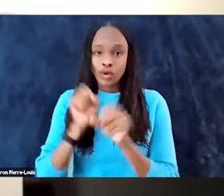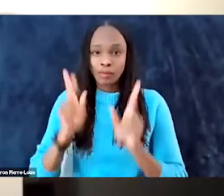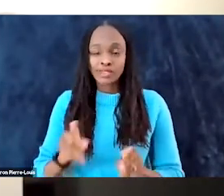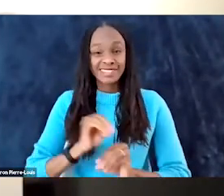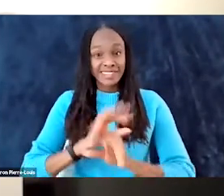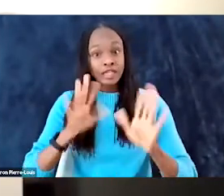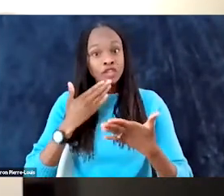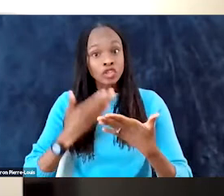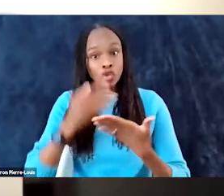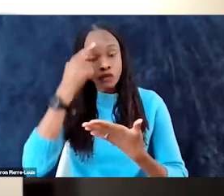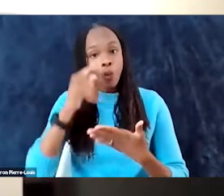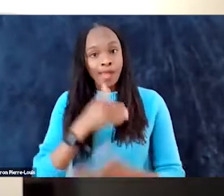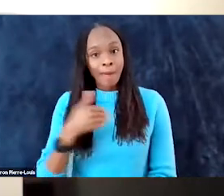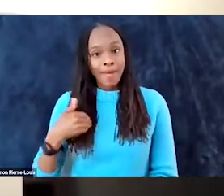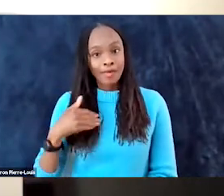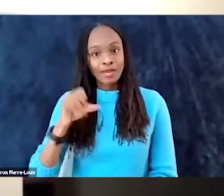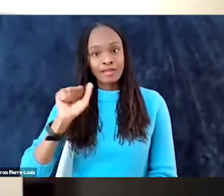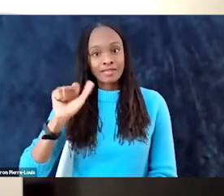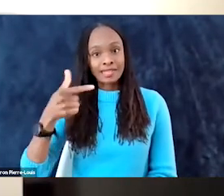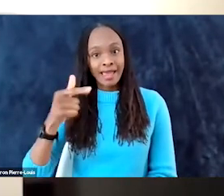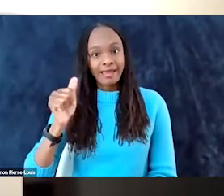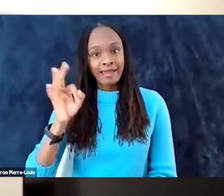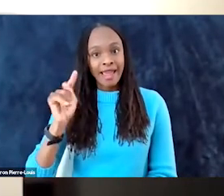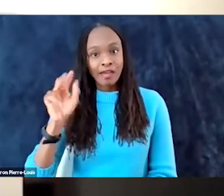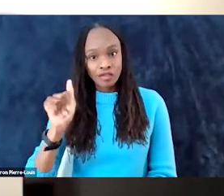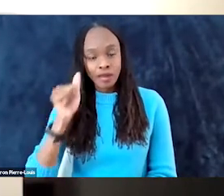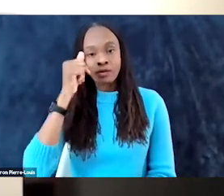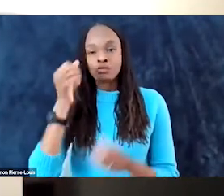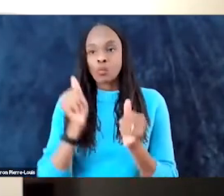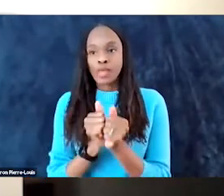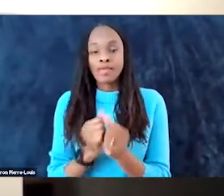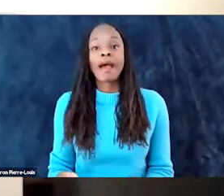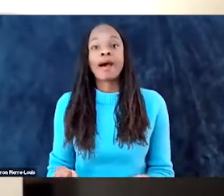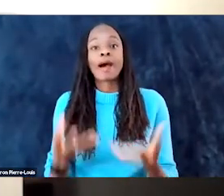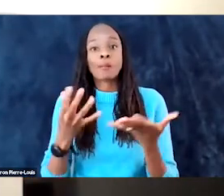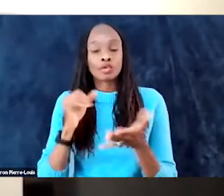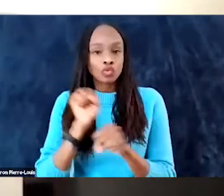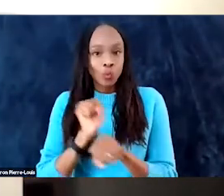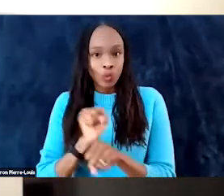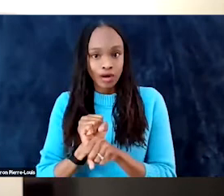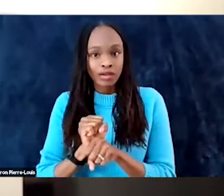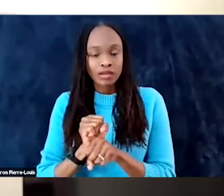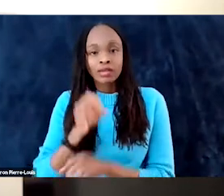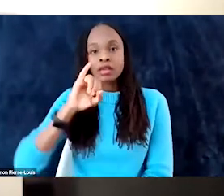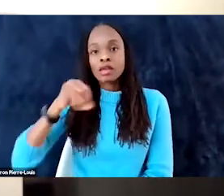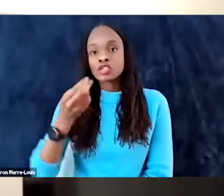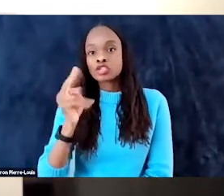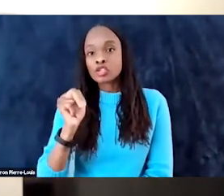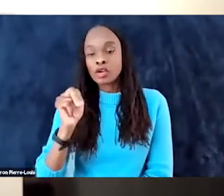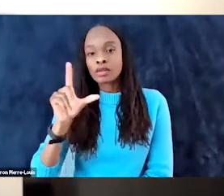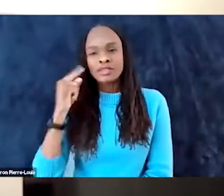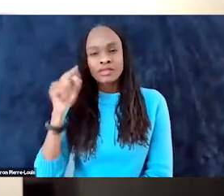it's good for the members of SAG-AFTRA as far as the amount of work. John Landgraf was the one